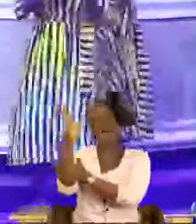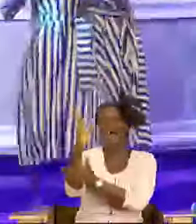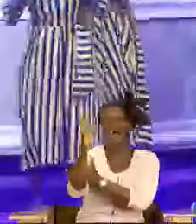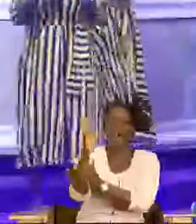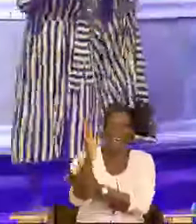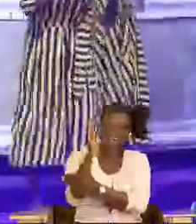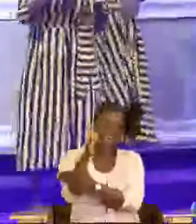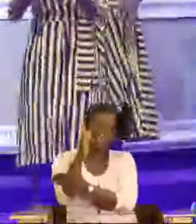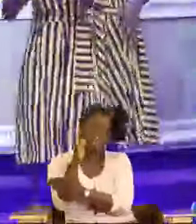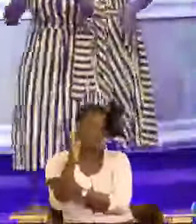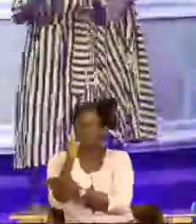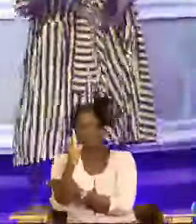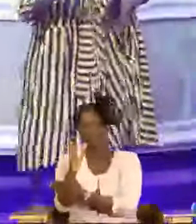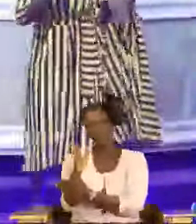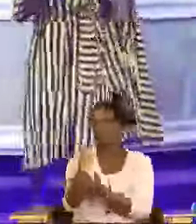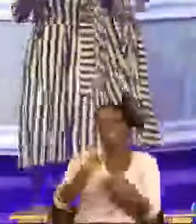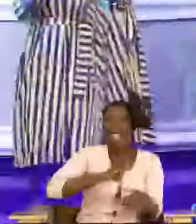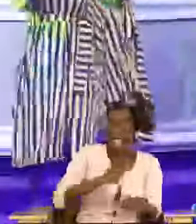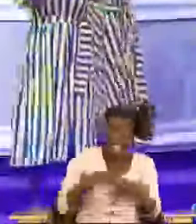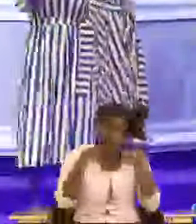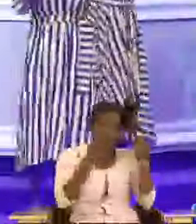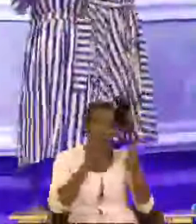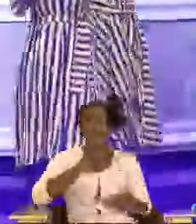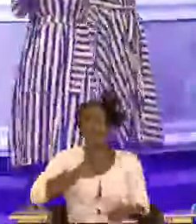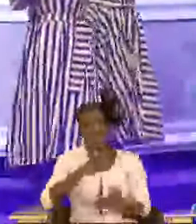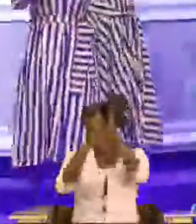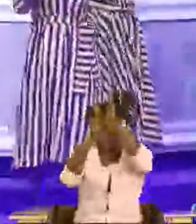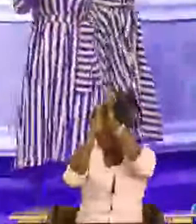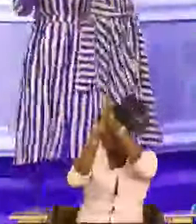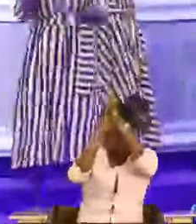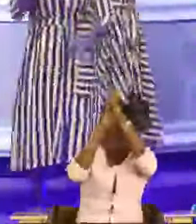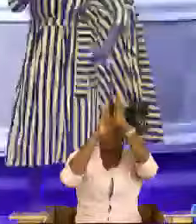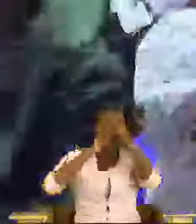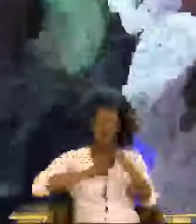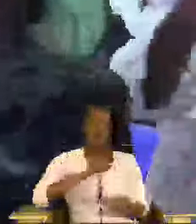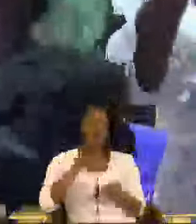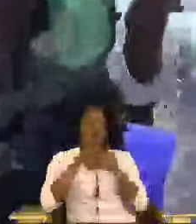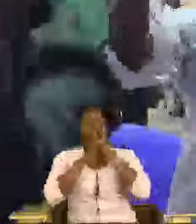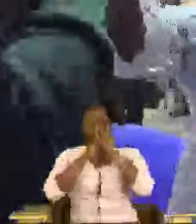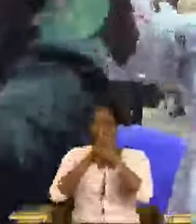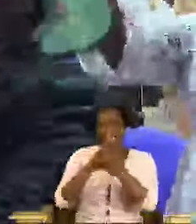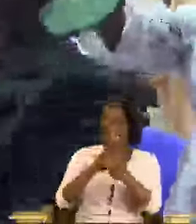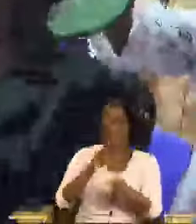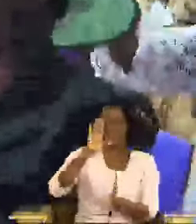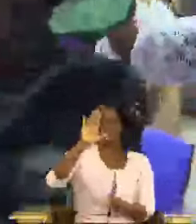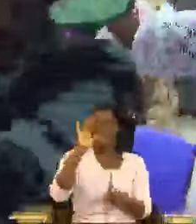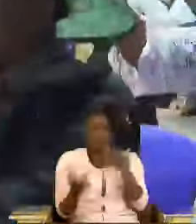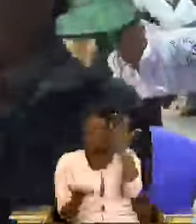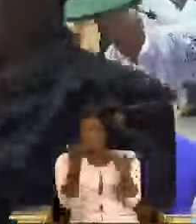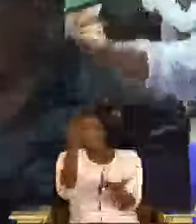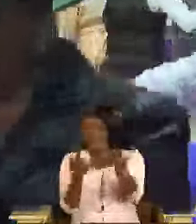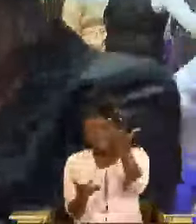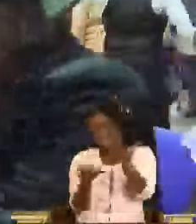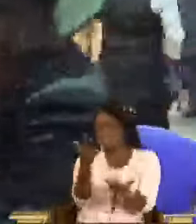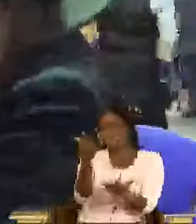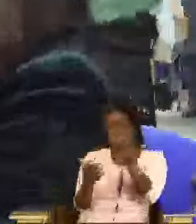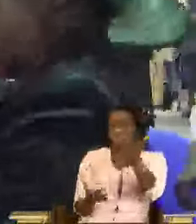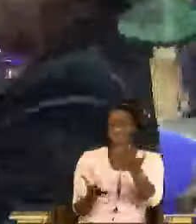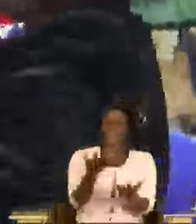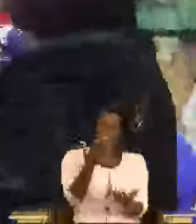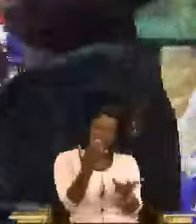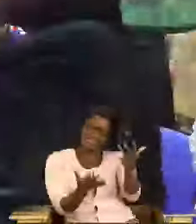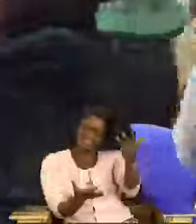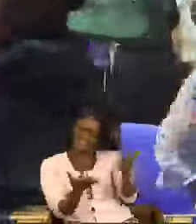my father to they answer me by fire I call you my father you answer my pray I call you my